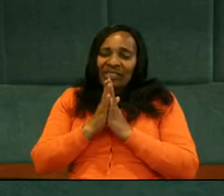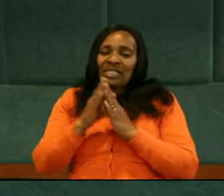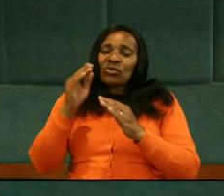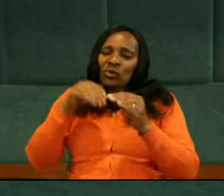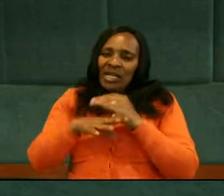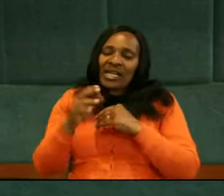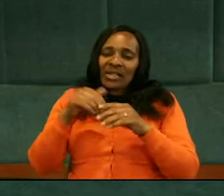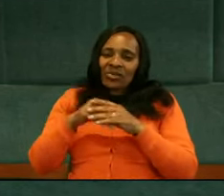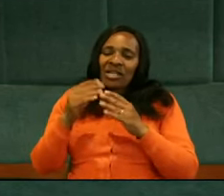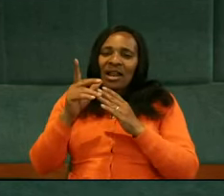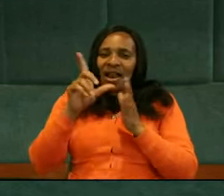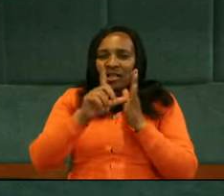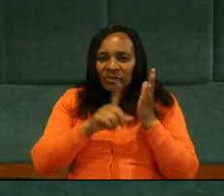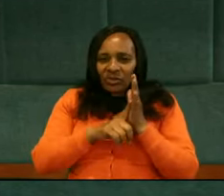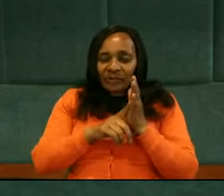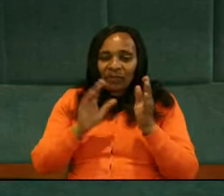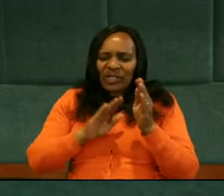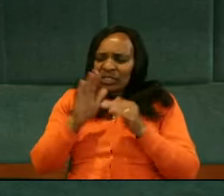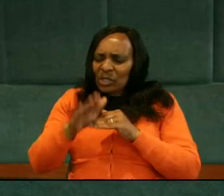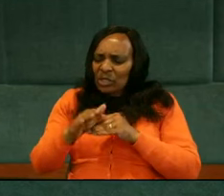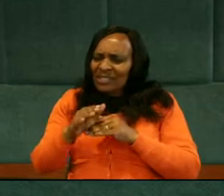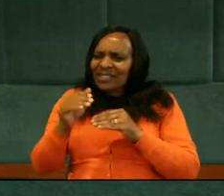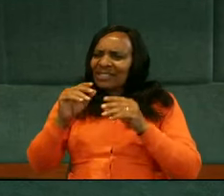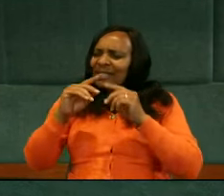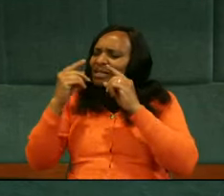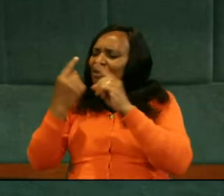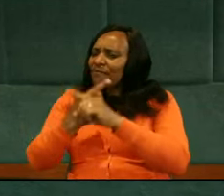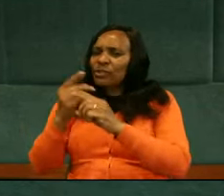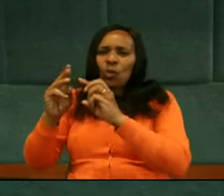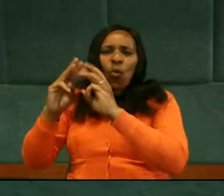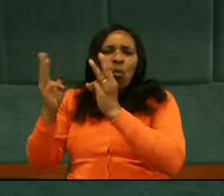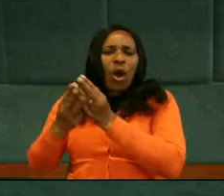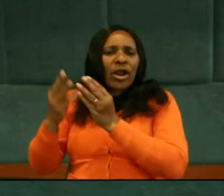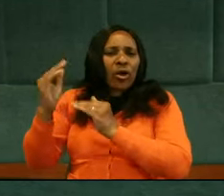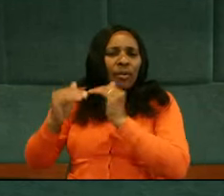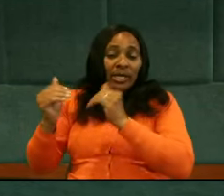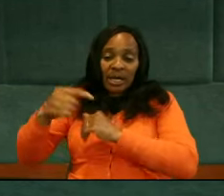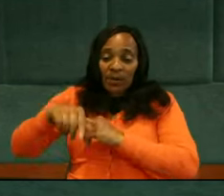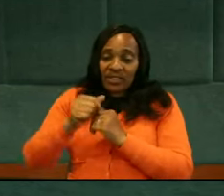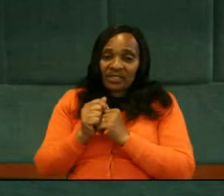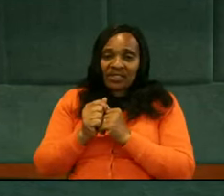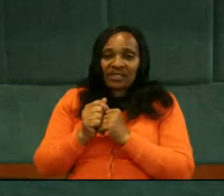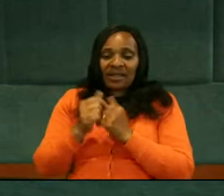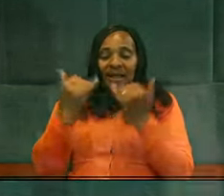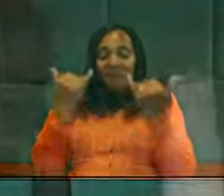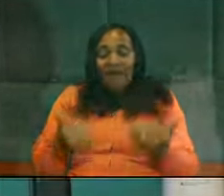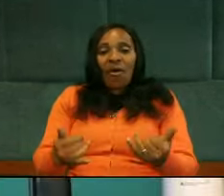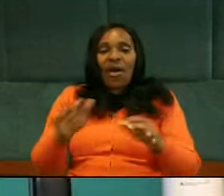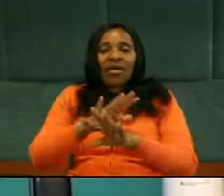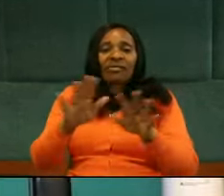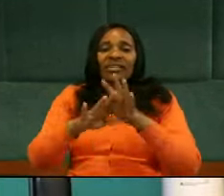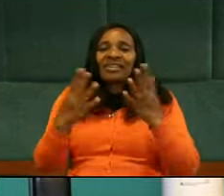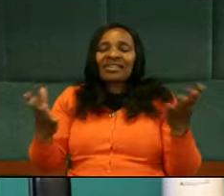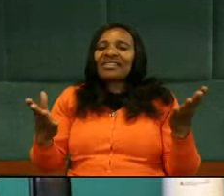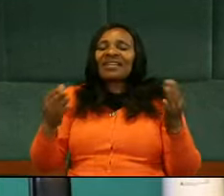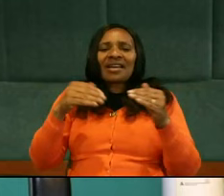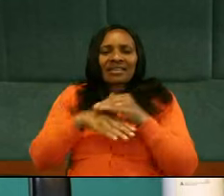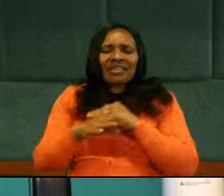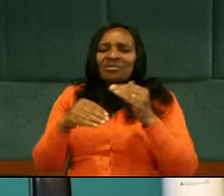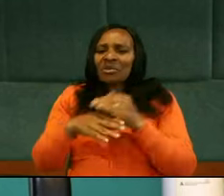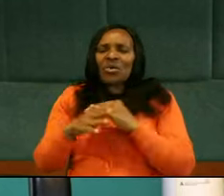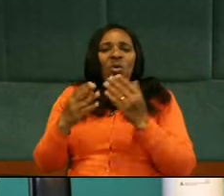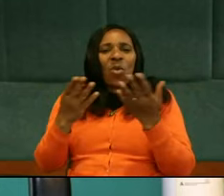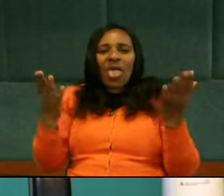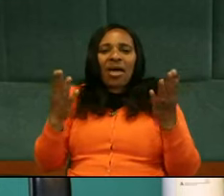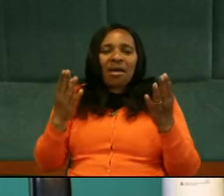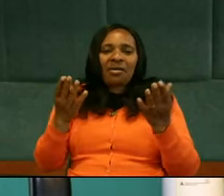into the lesson, we step into a different world compared to ours. As Teacher Jonan says, right now, everything is there, accessible at the